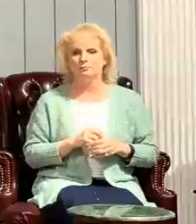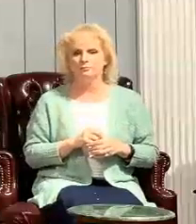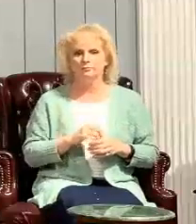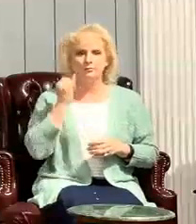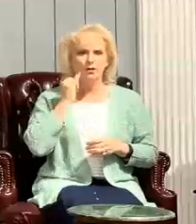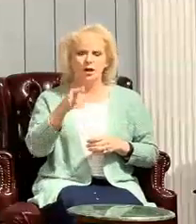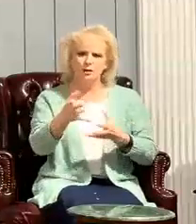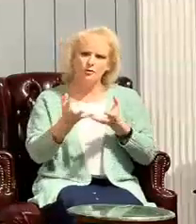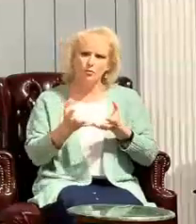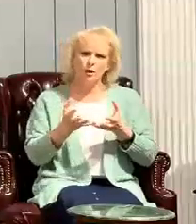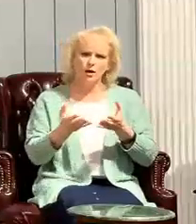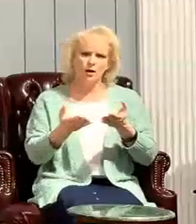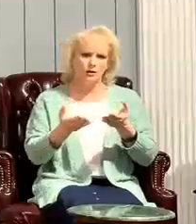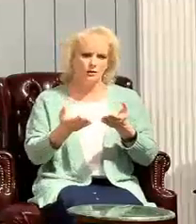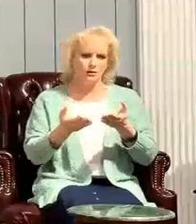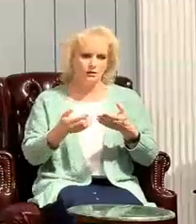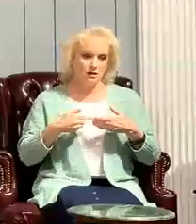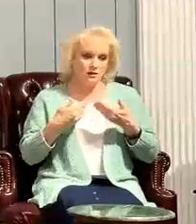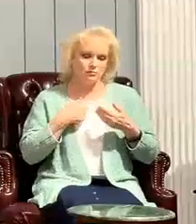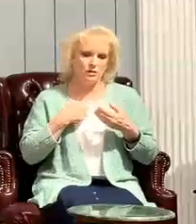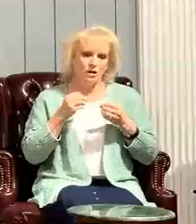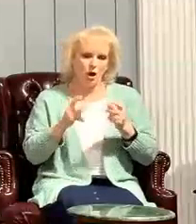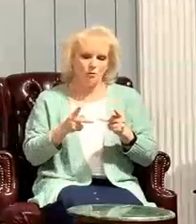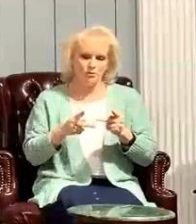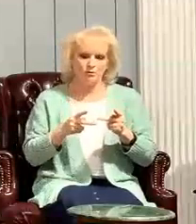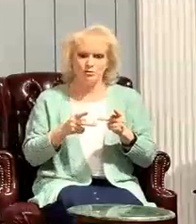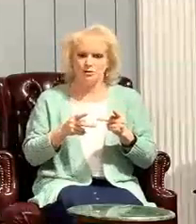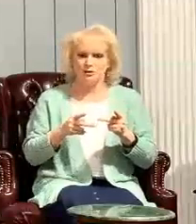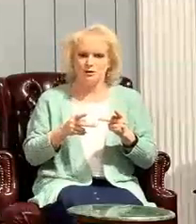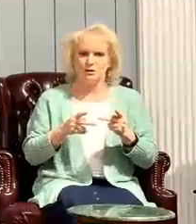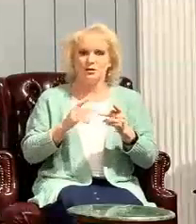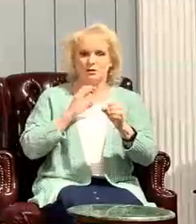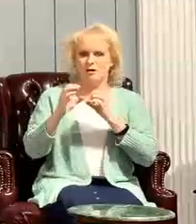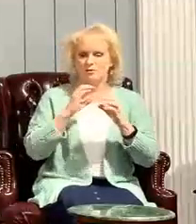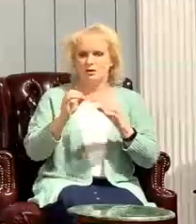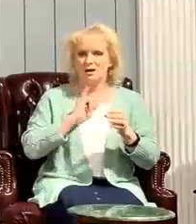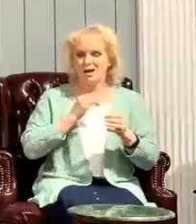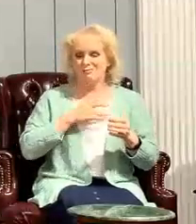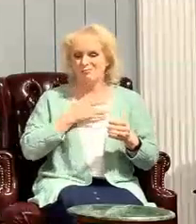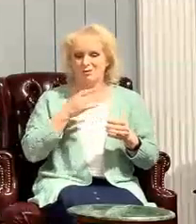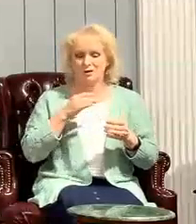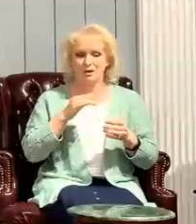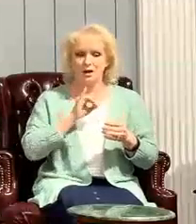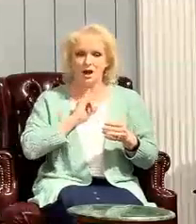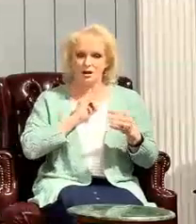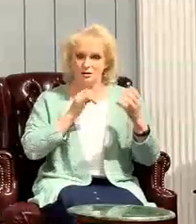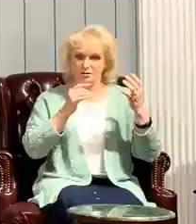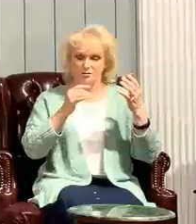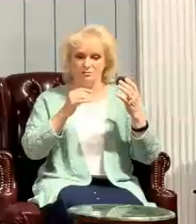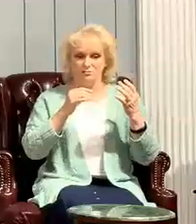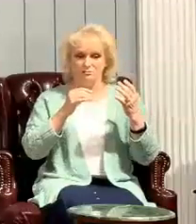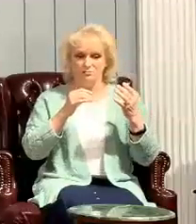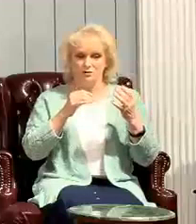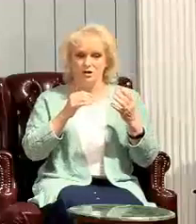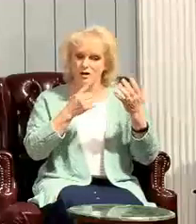If you wanted to give me the opportunity to get into a conversation and I felt like I could trust you with the conversation, I could list things that are wicked about